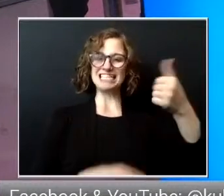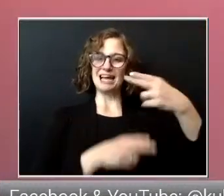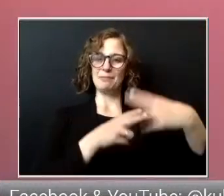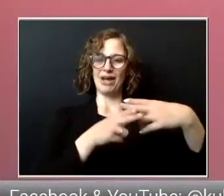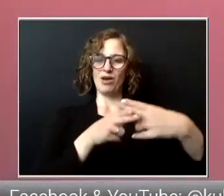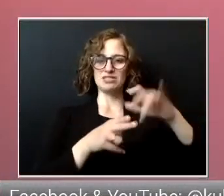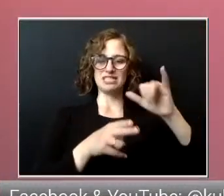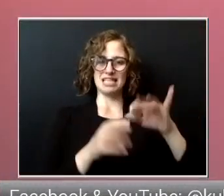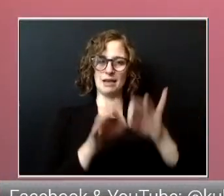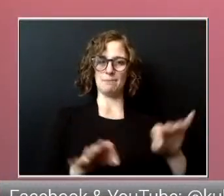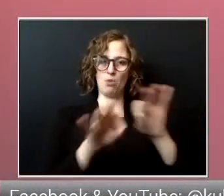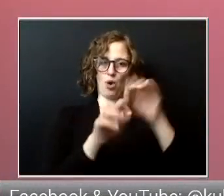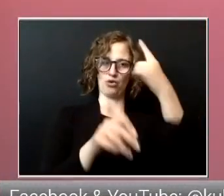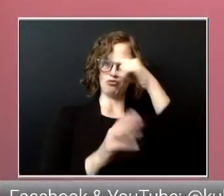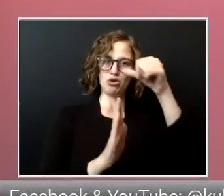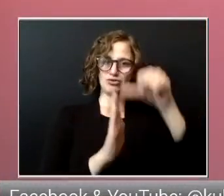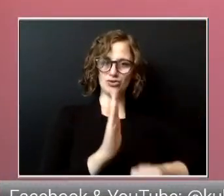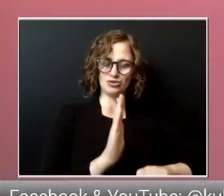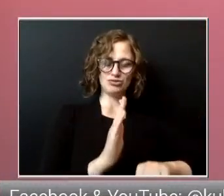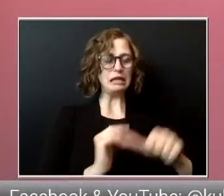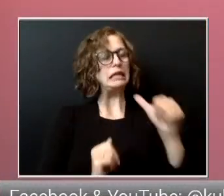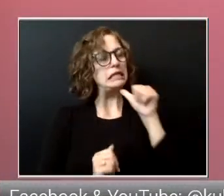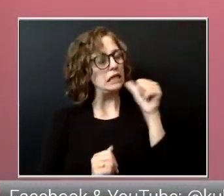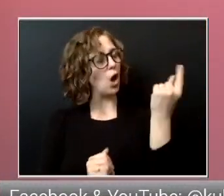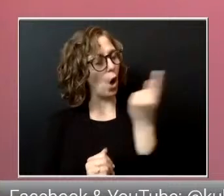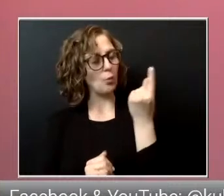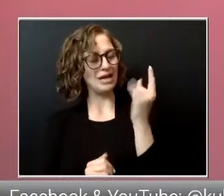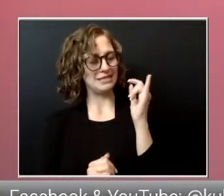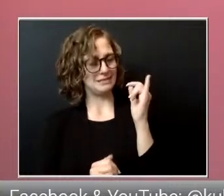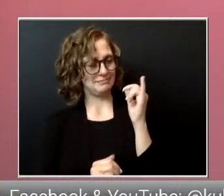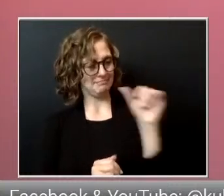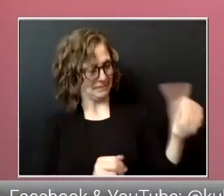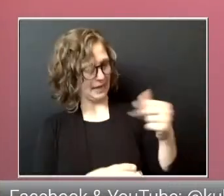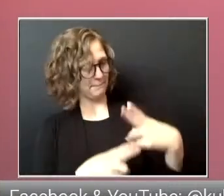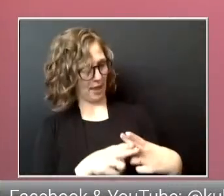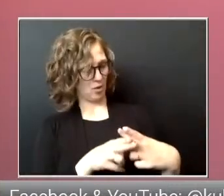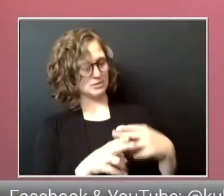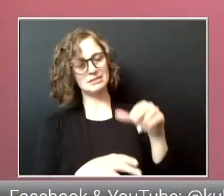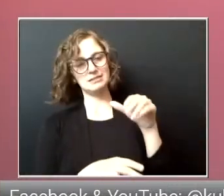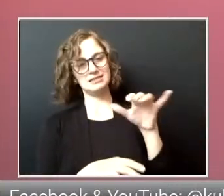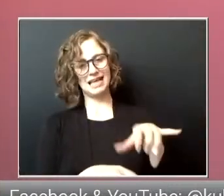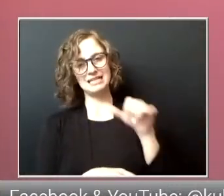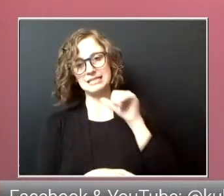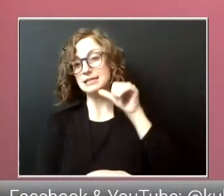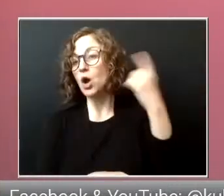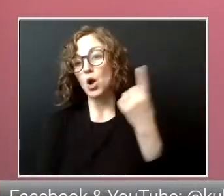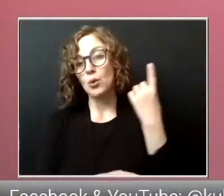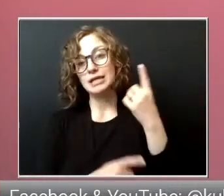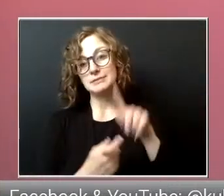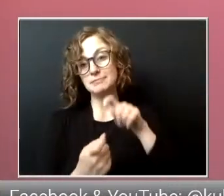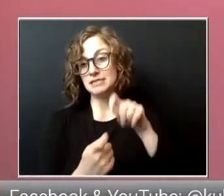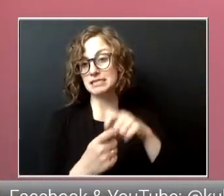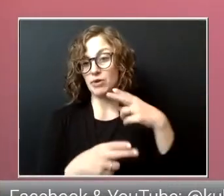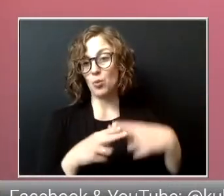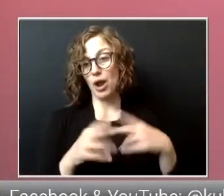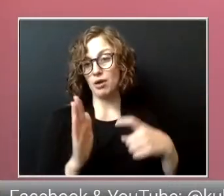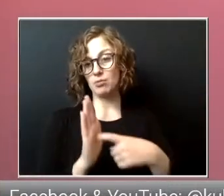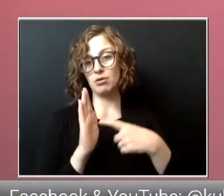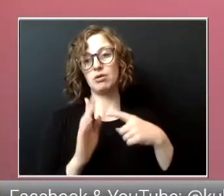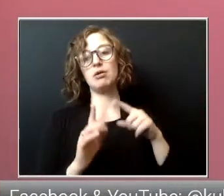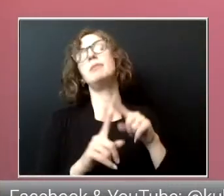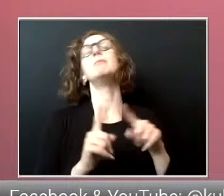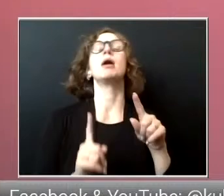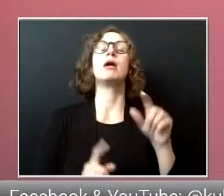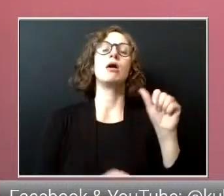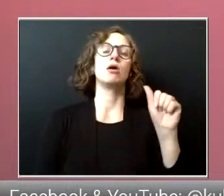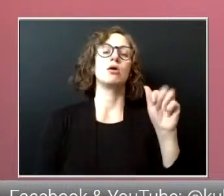It's not always the magical weight, but Archie had some characteristics of his